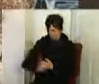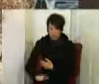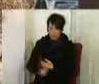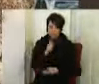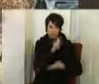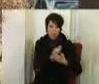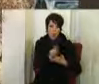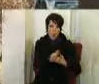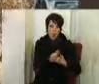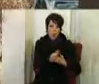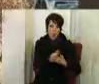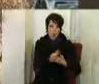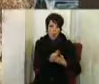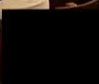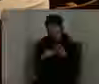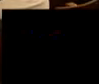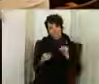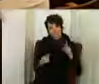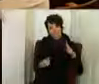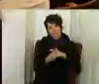the next few weeks.